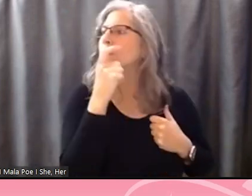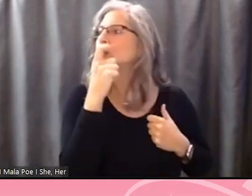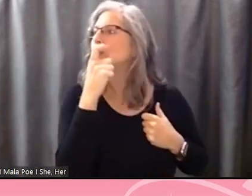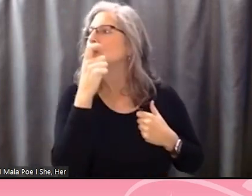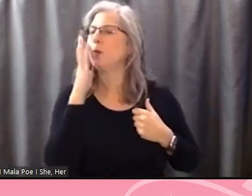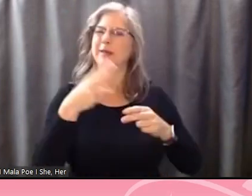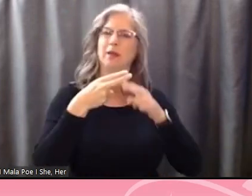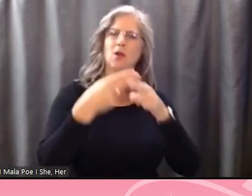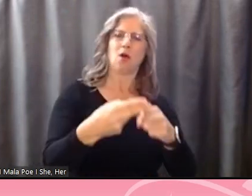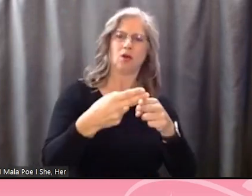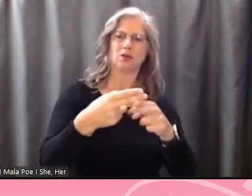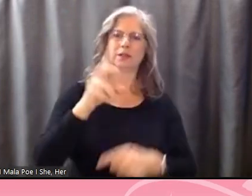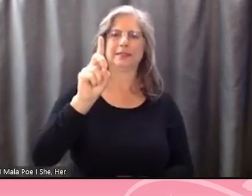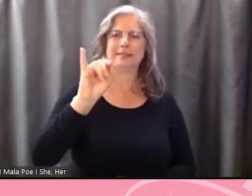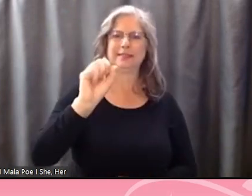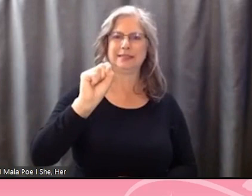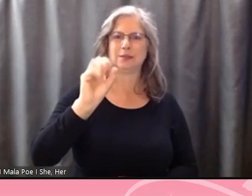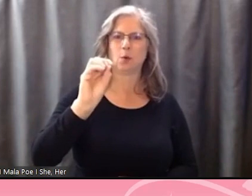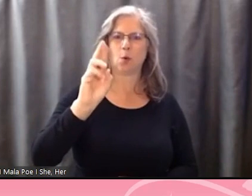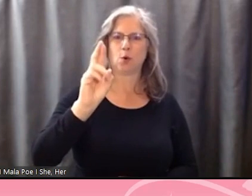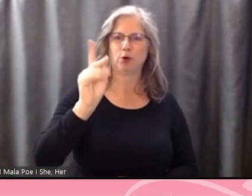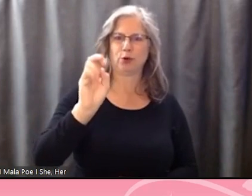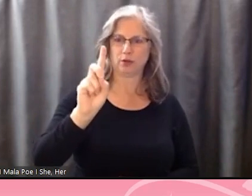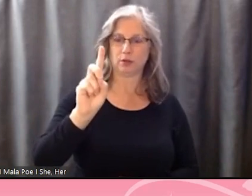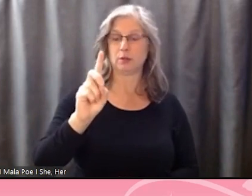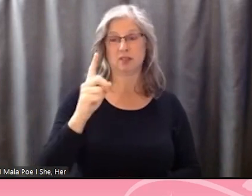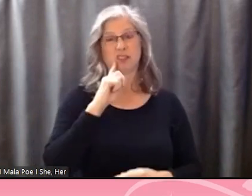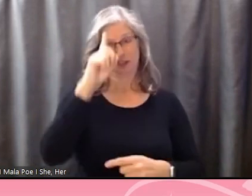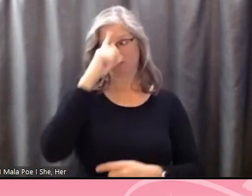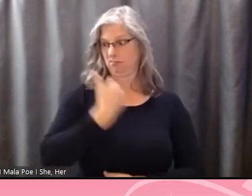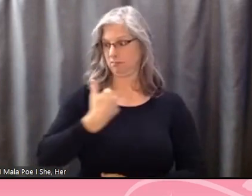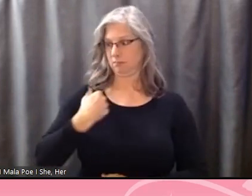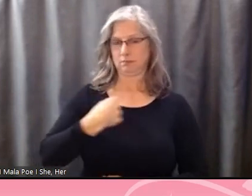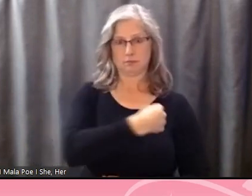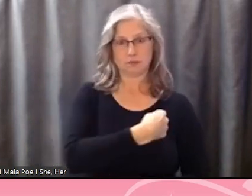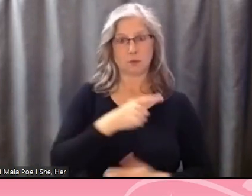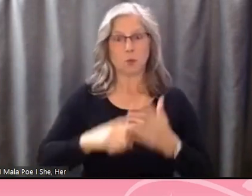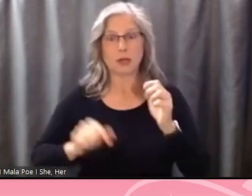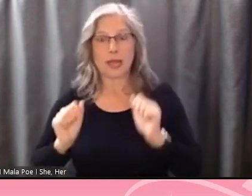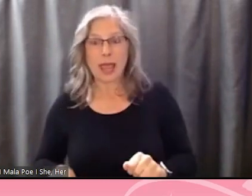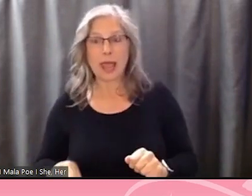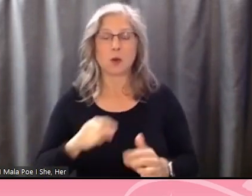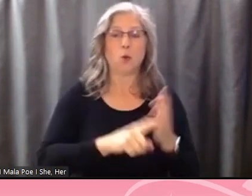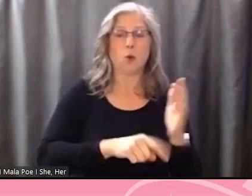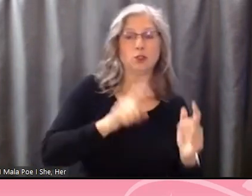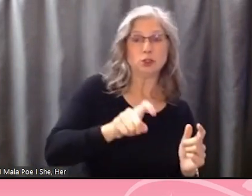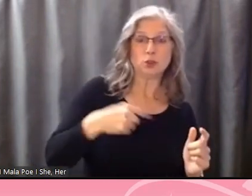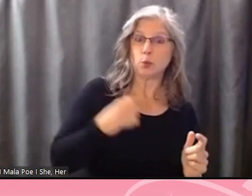called disordered? It is up to us. So what can and what should we